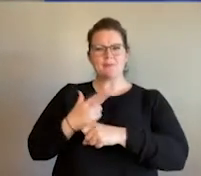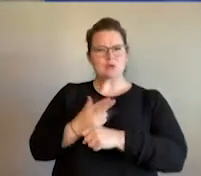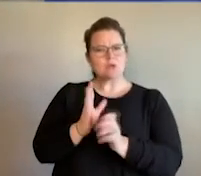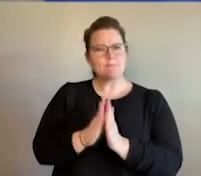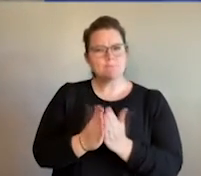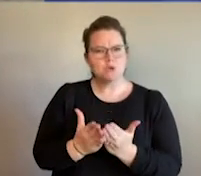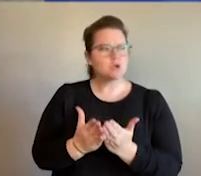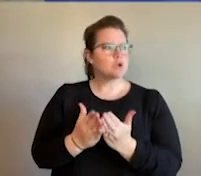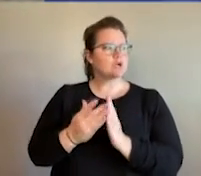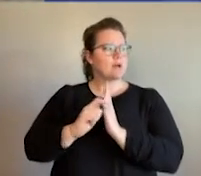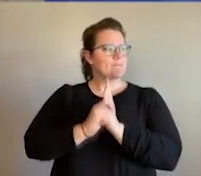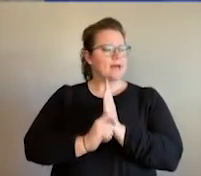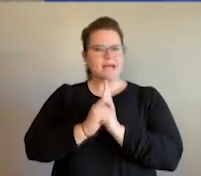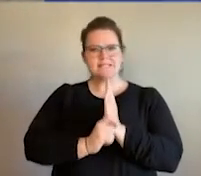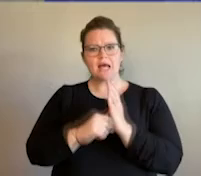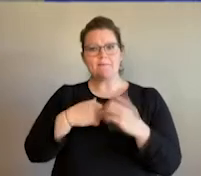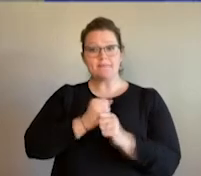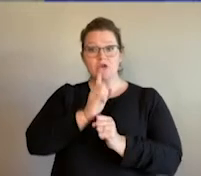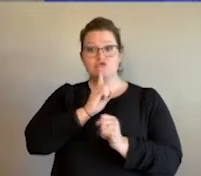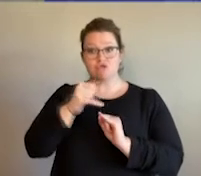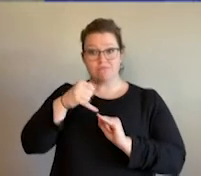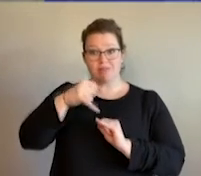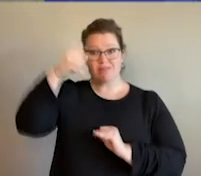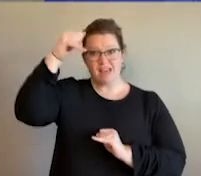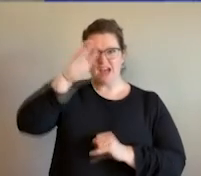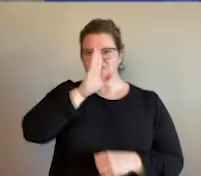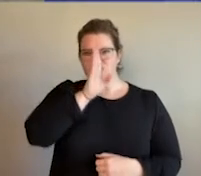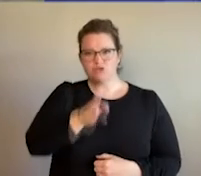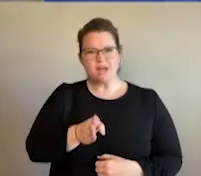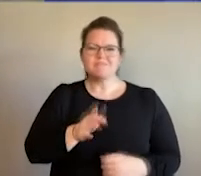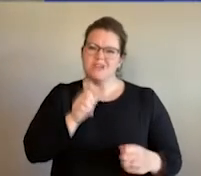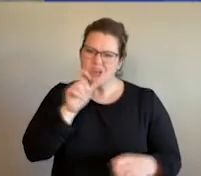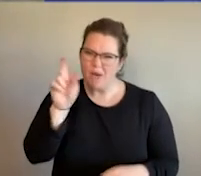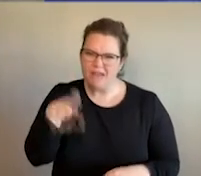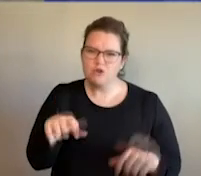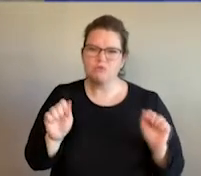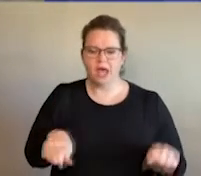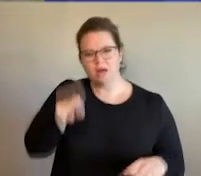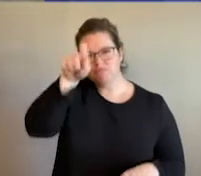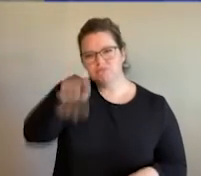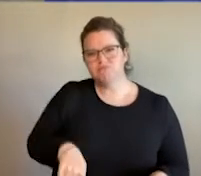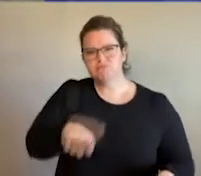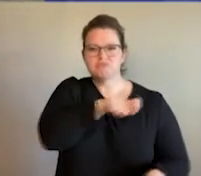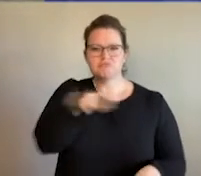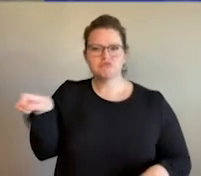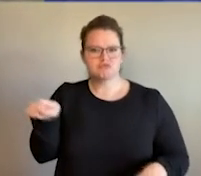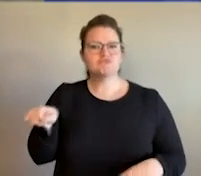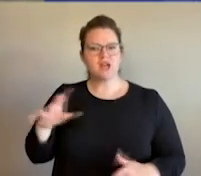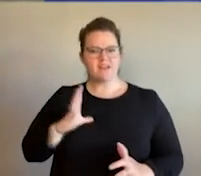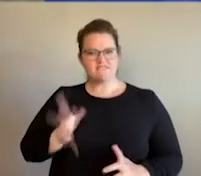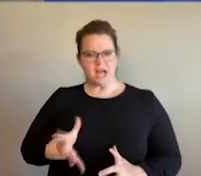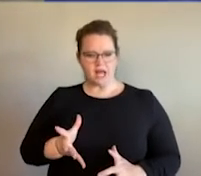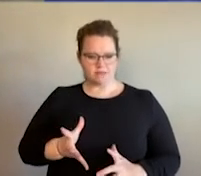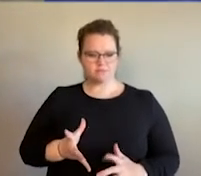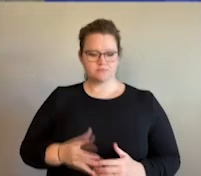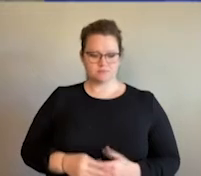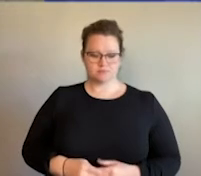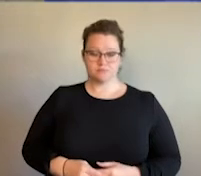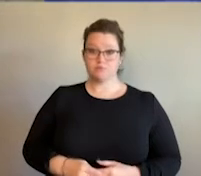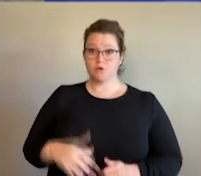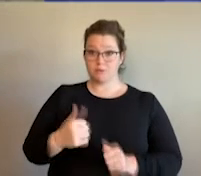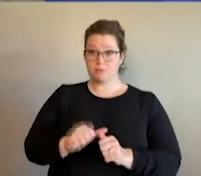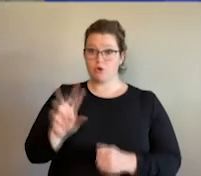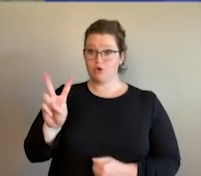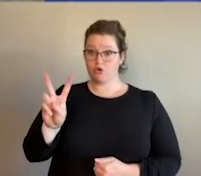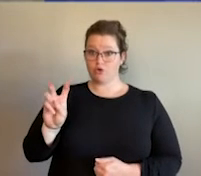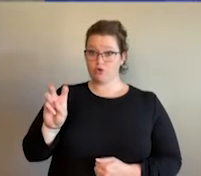make sure my lines are straight, but if you don't want to be that picky, you can just draw them freehand. Draw one line down the middle vertically, remember